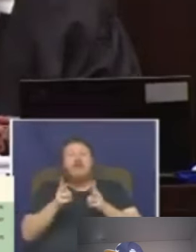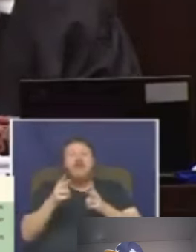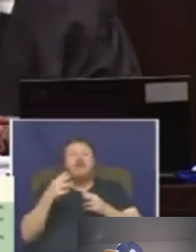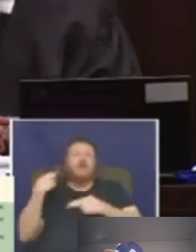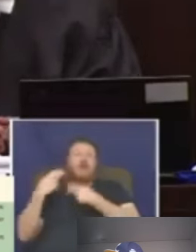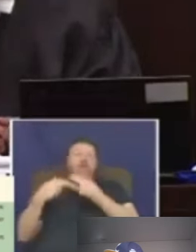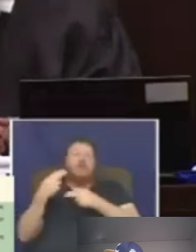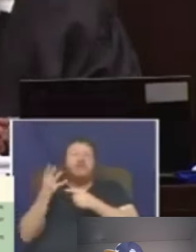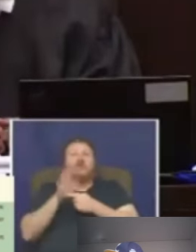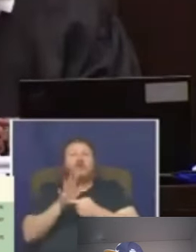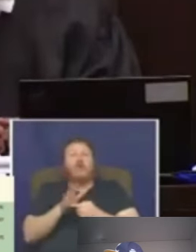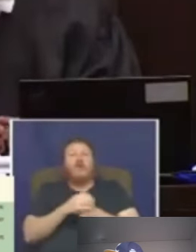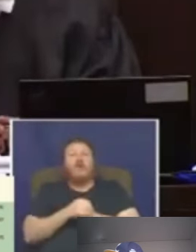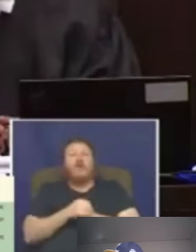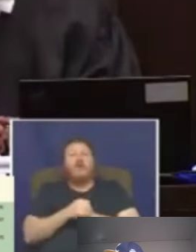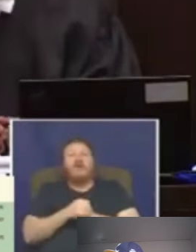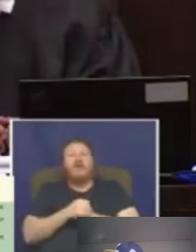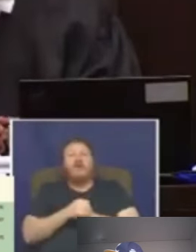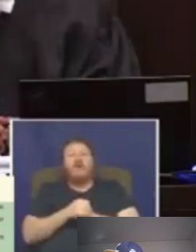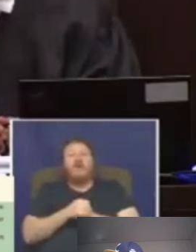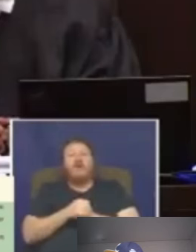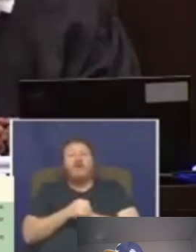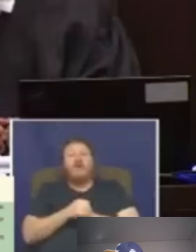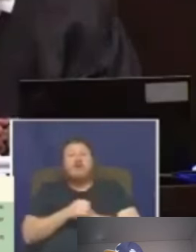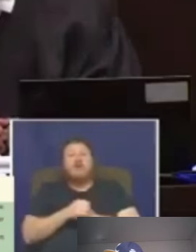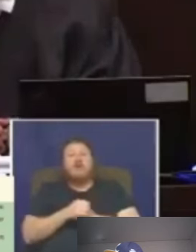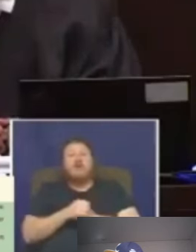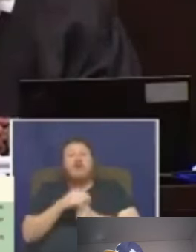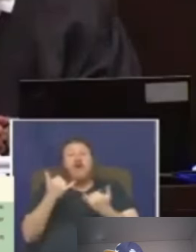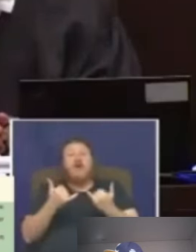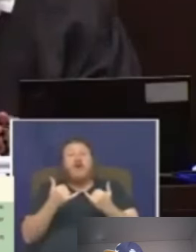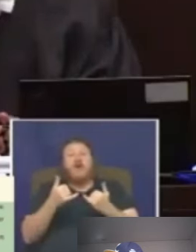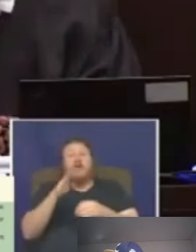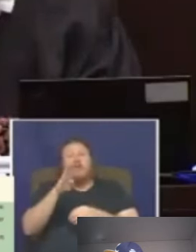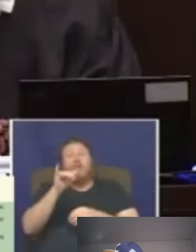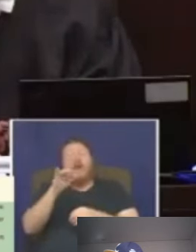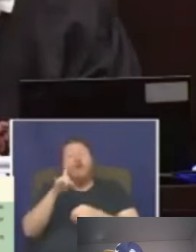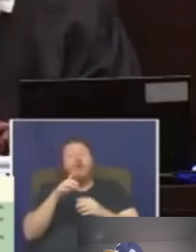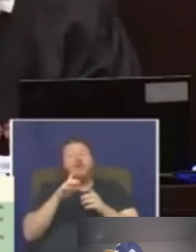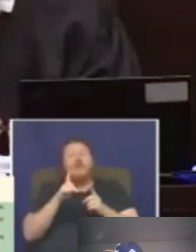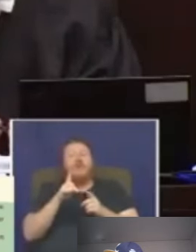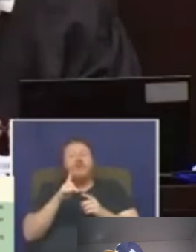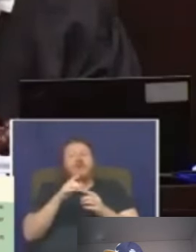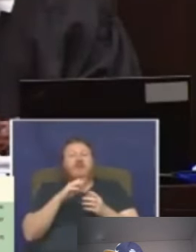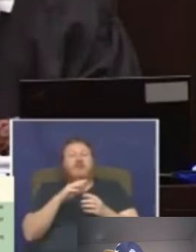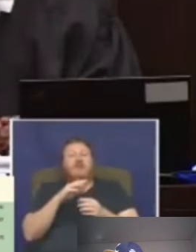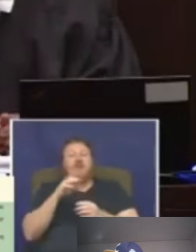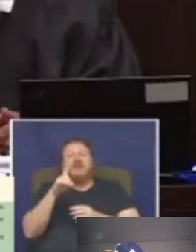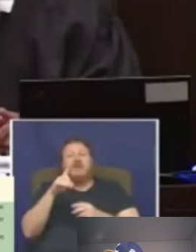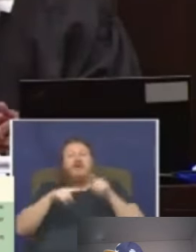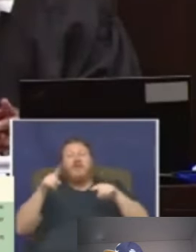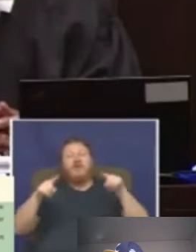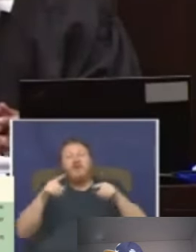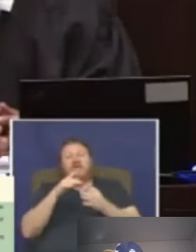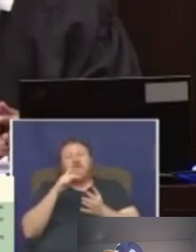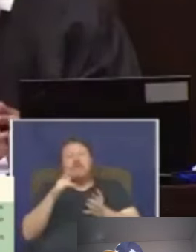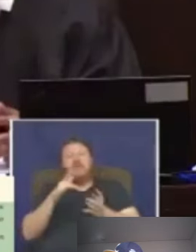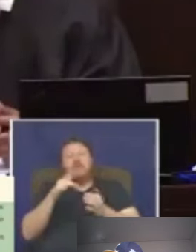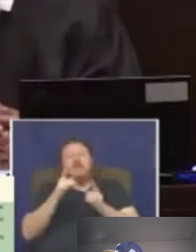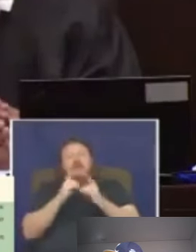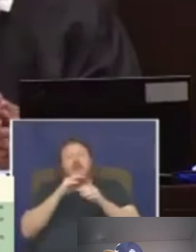heritage to demonstrate this. We are sitting right now in the most biodiverse city in the world. From the steps of this